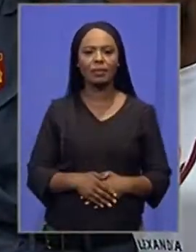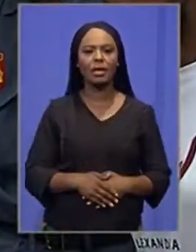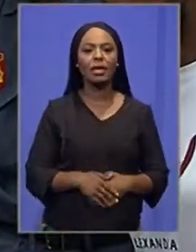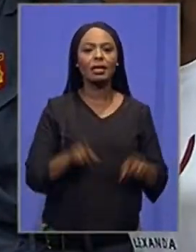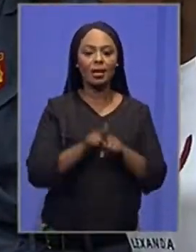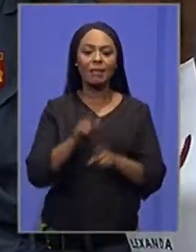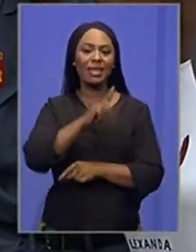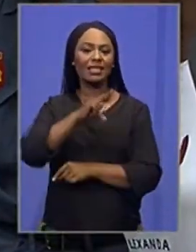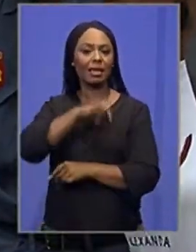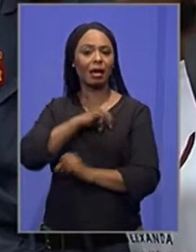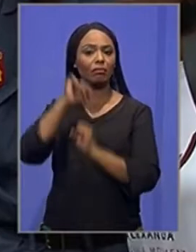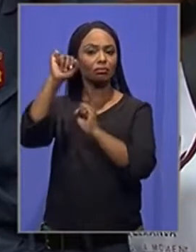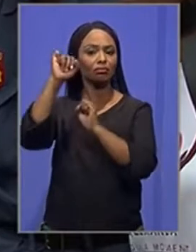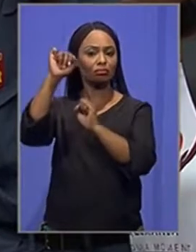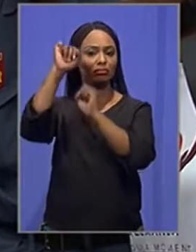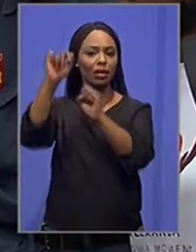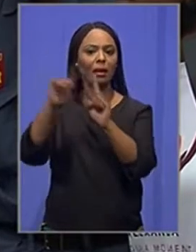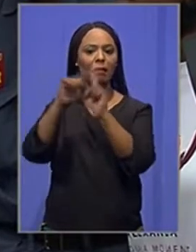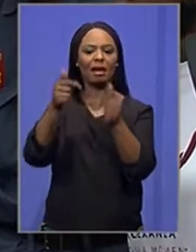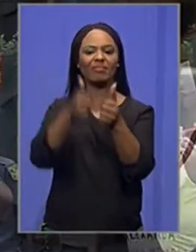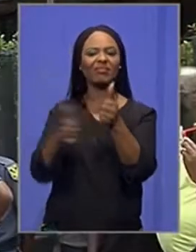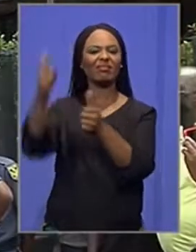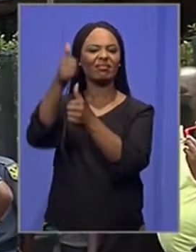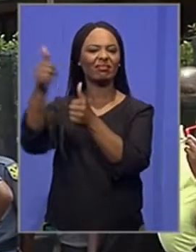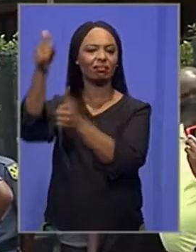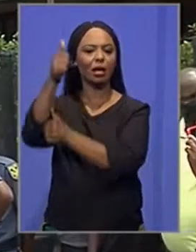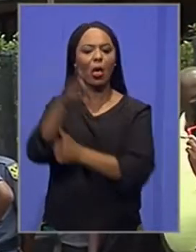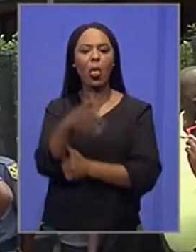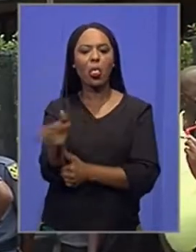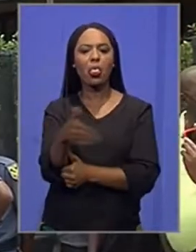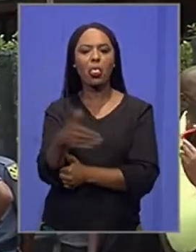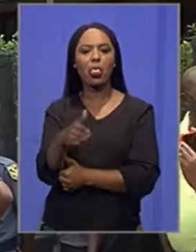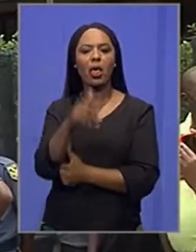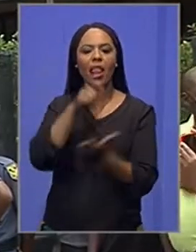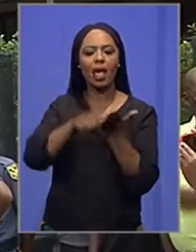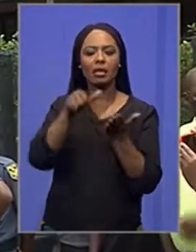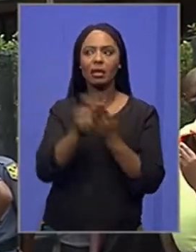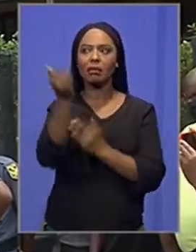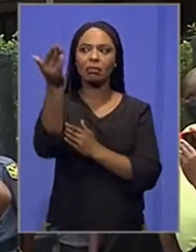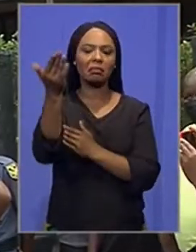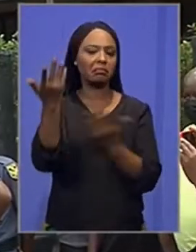batlhankedi go tšwa lekgotleng la ditherišano mererong ya megolo ya bašomi go amogela lengwalo la dingongorego.